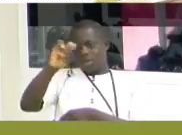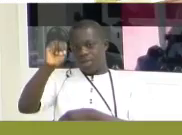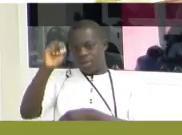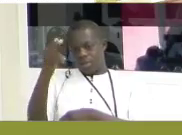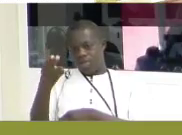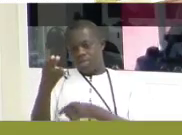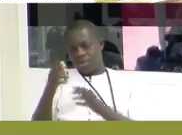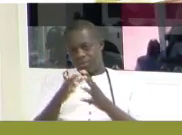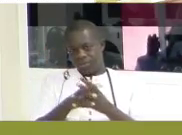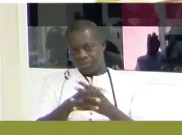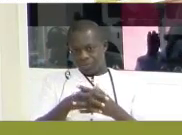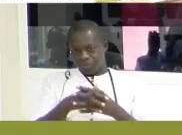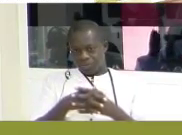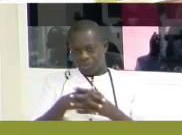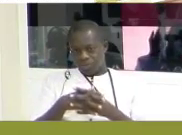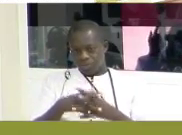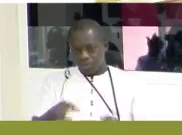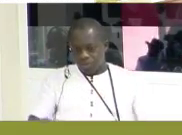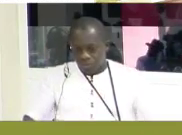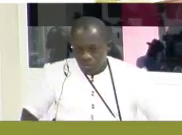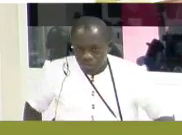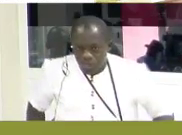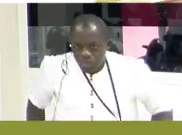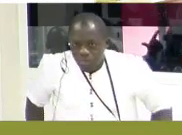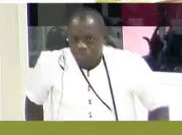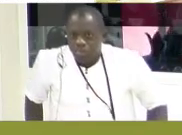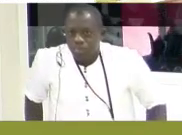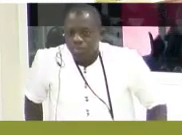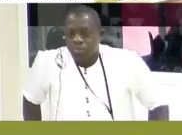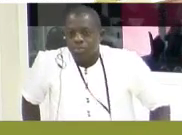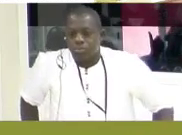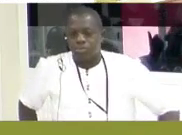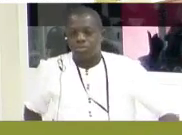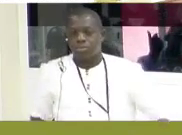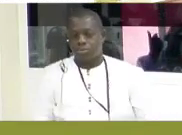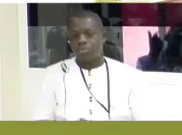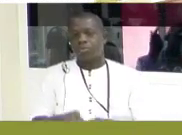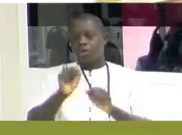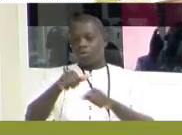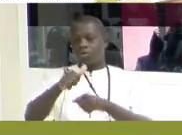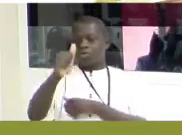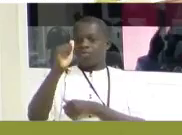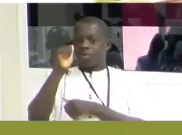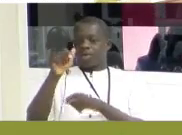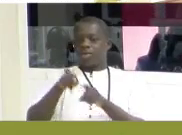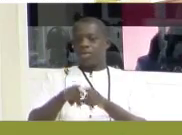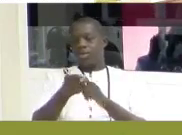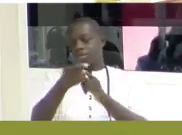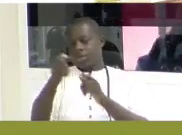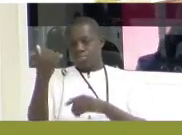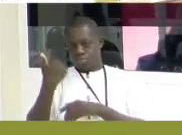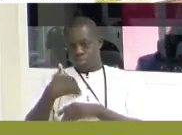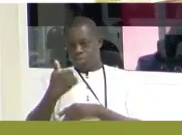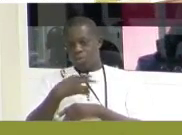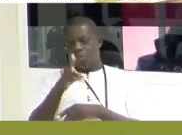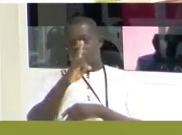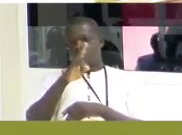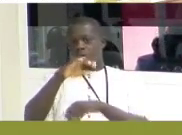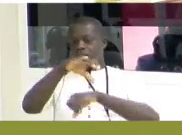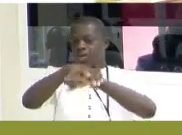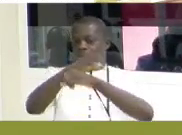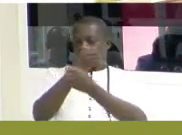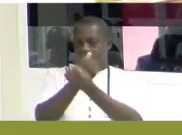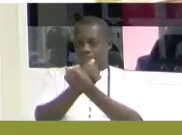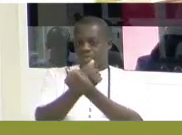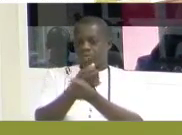These are people you've mentioned that were arrested days after you were detained and also arrested. Let's just go back. You